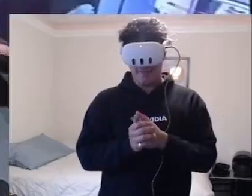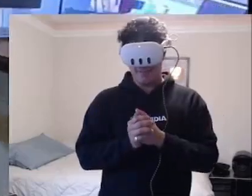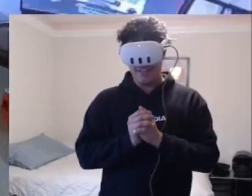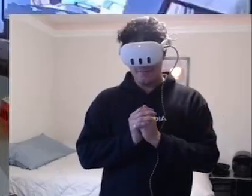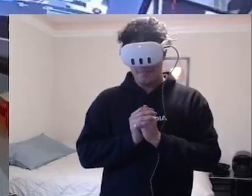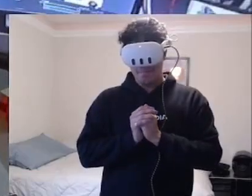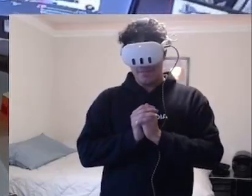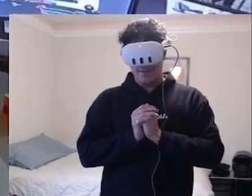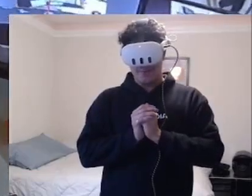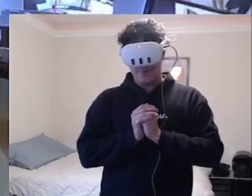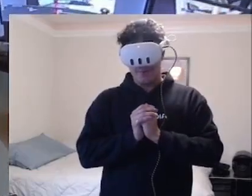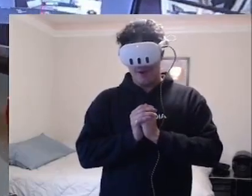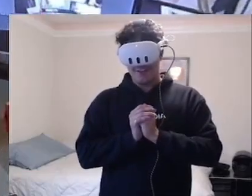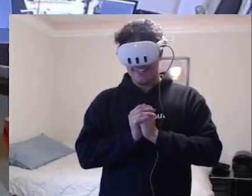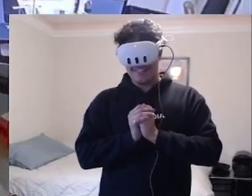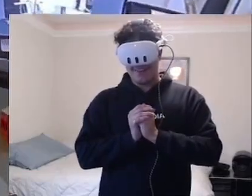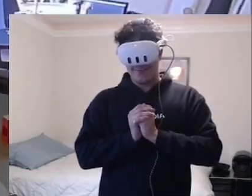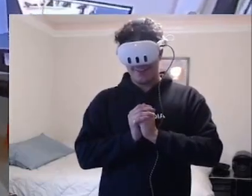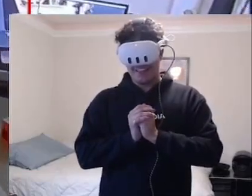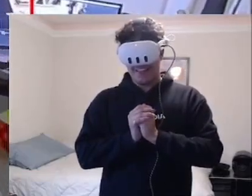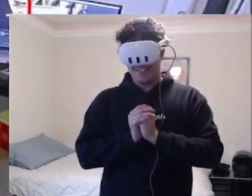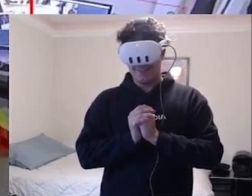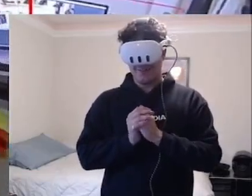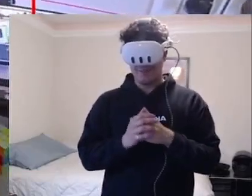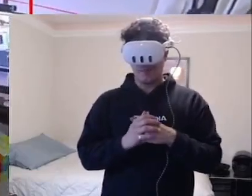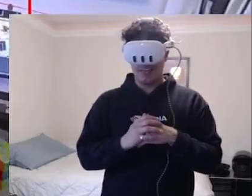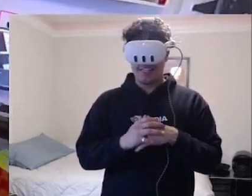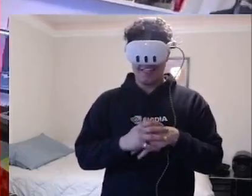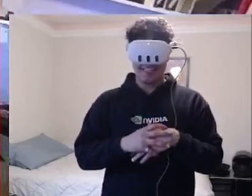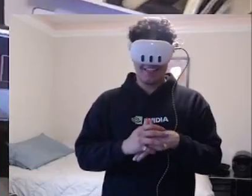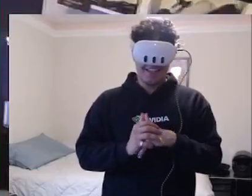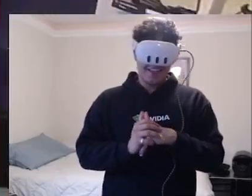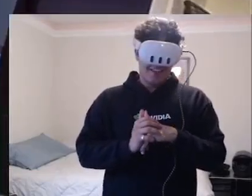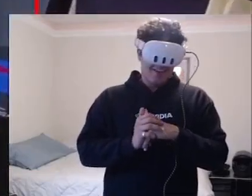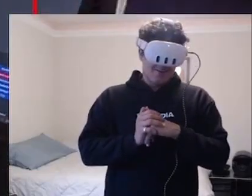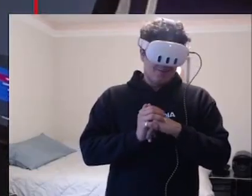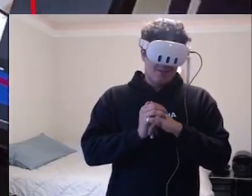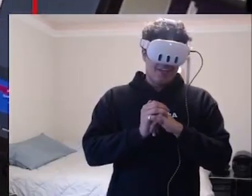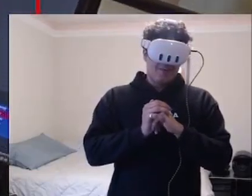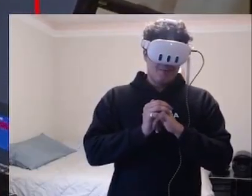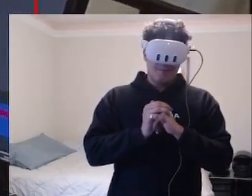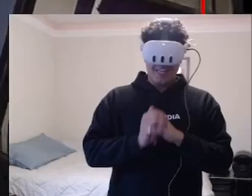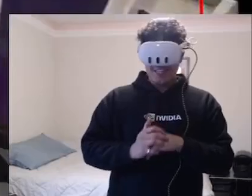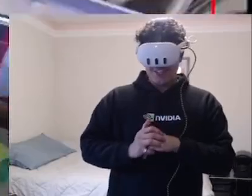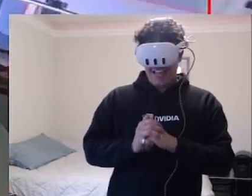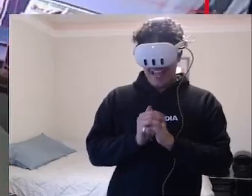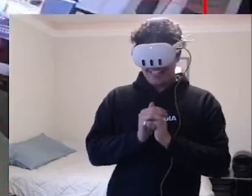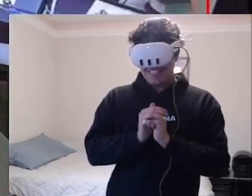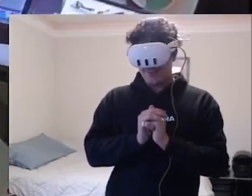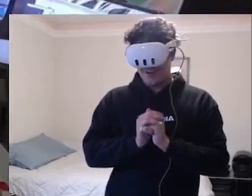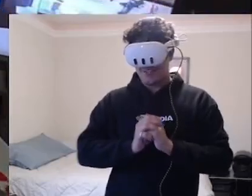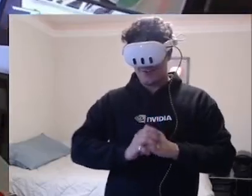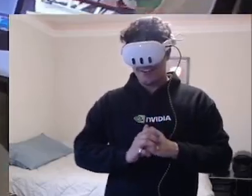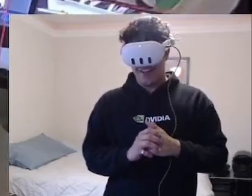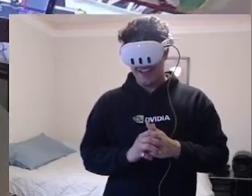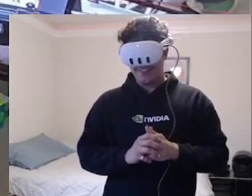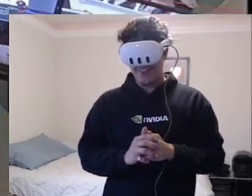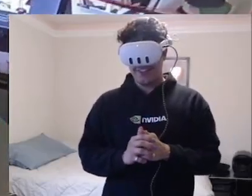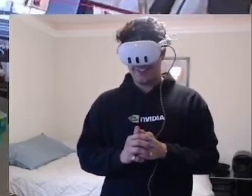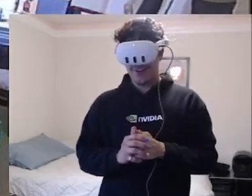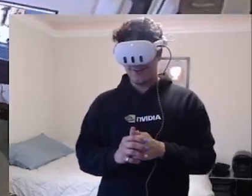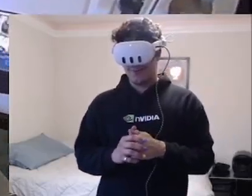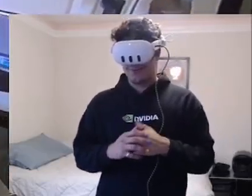really happy with the project, and we're glad that so many people liked it. We will be at Shellhacks in